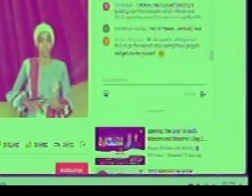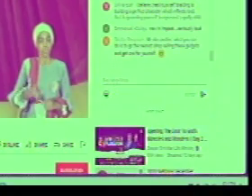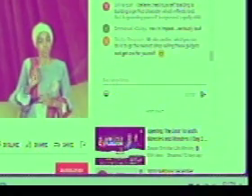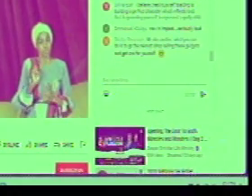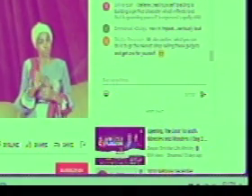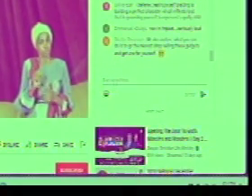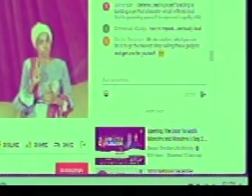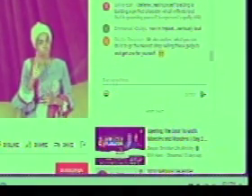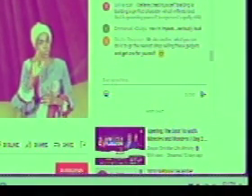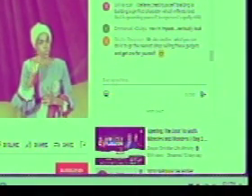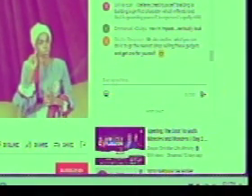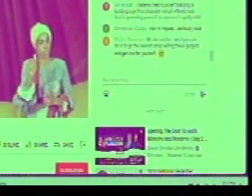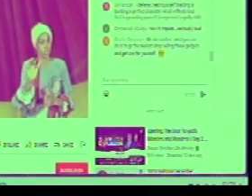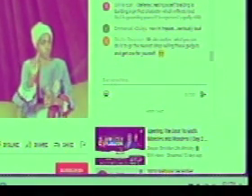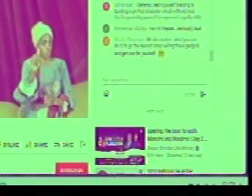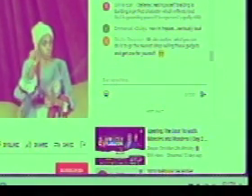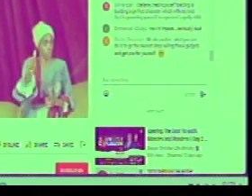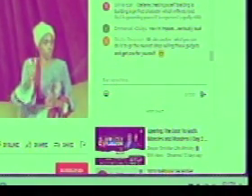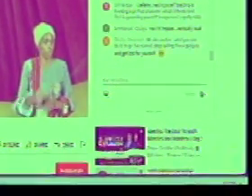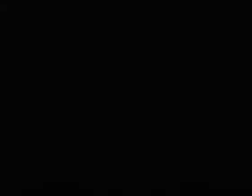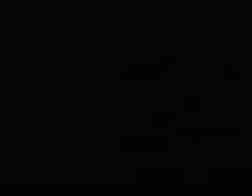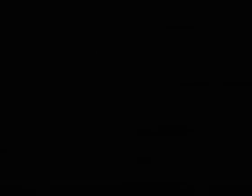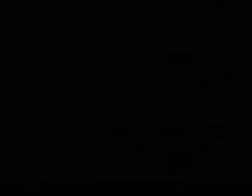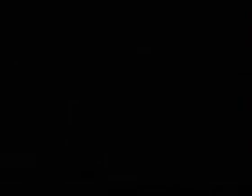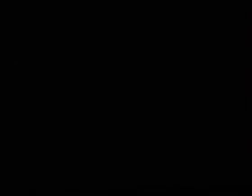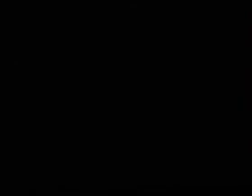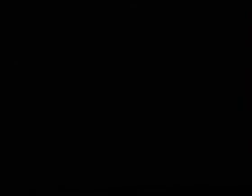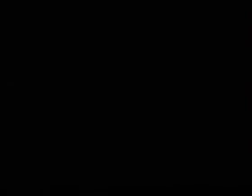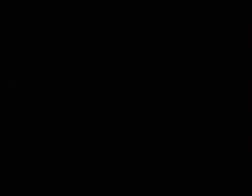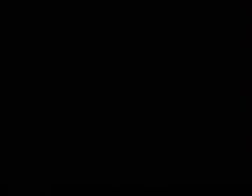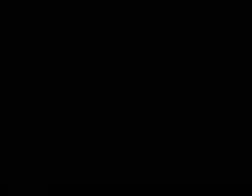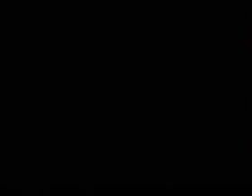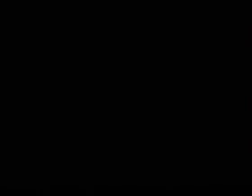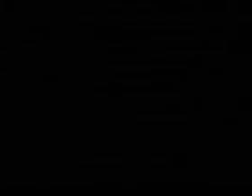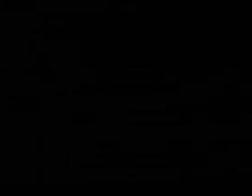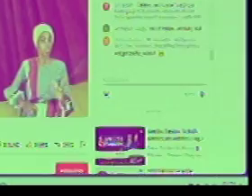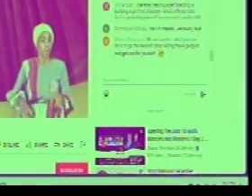Christ-like life and the integrity that goes with it, the consistency